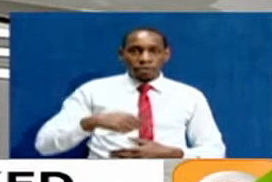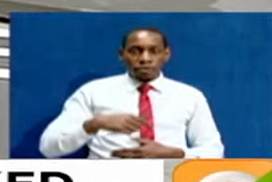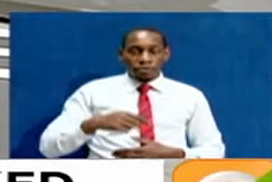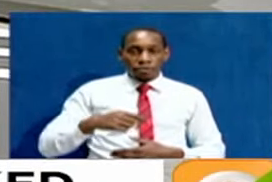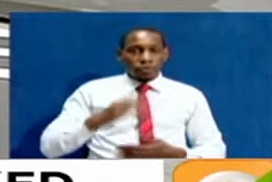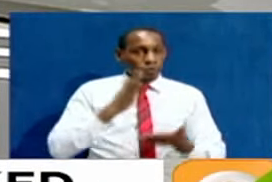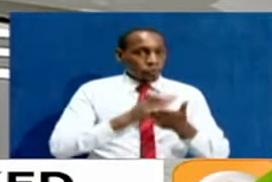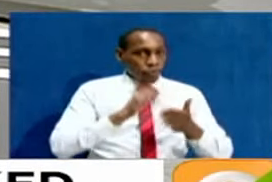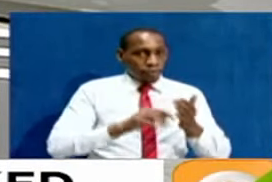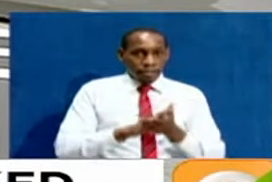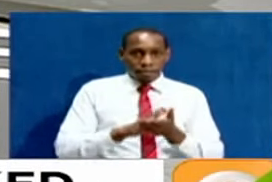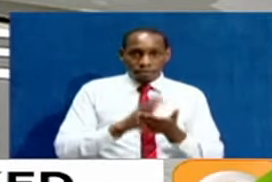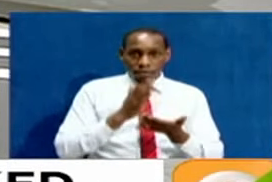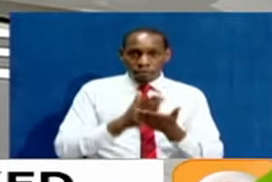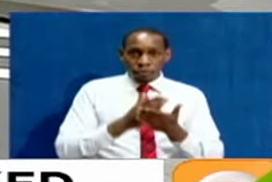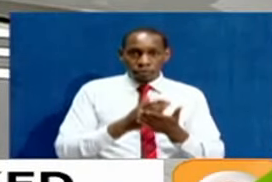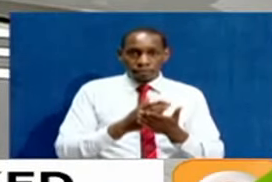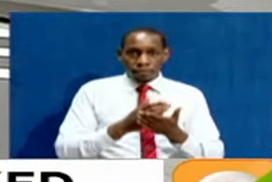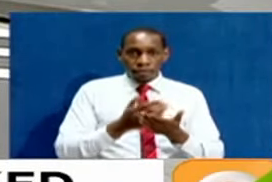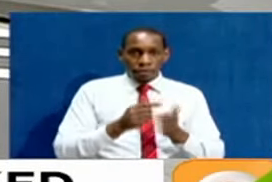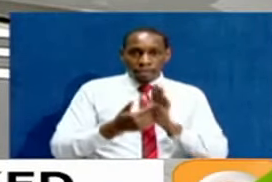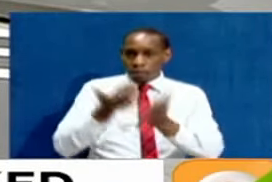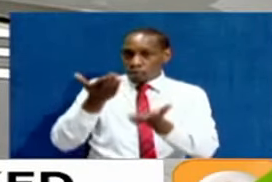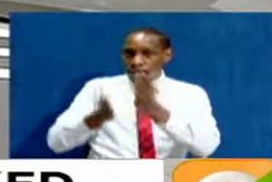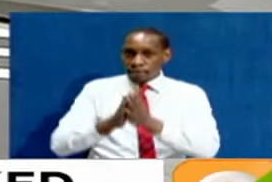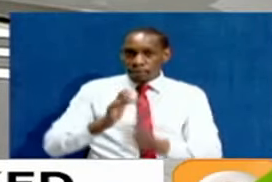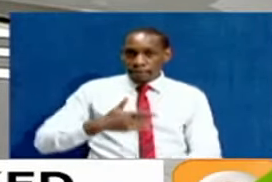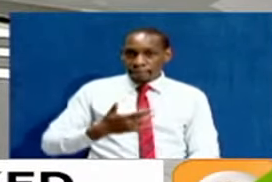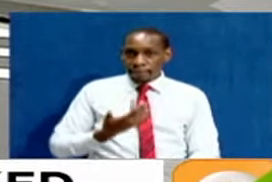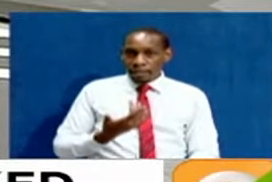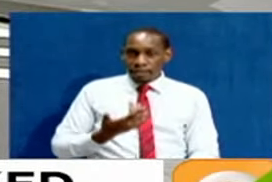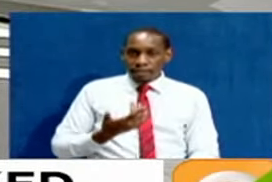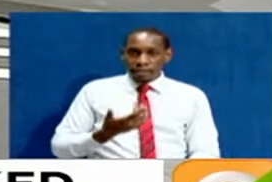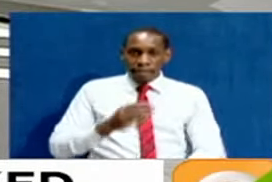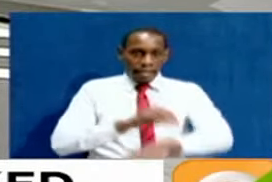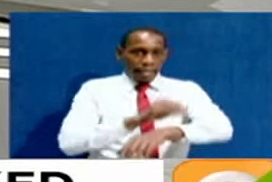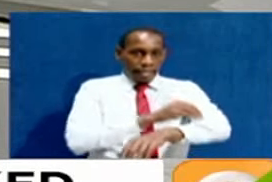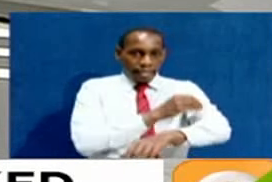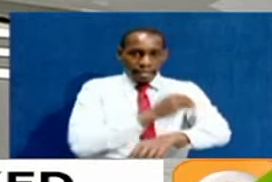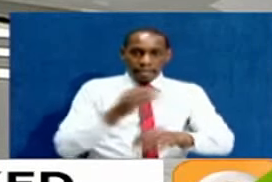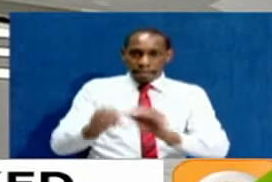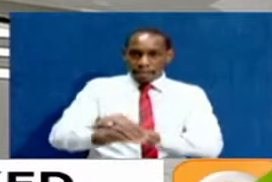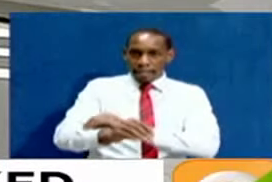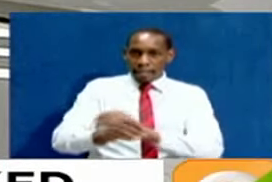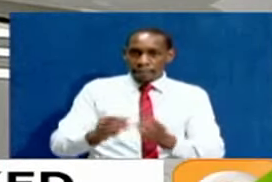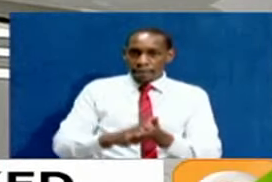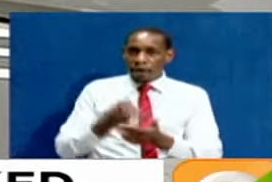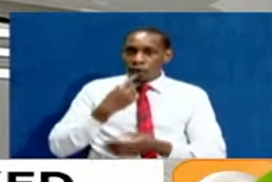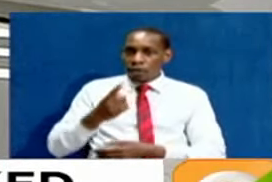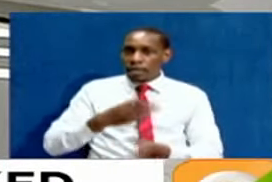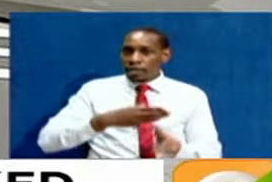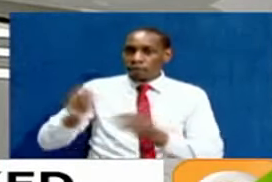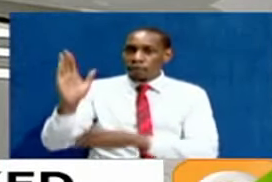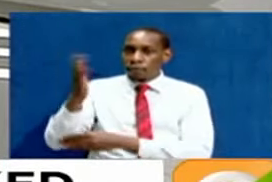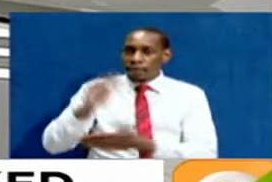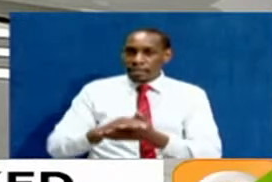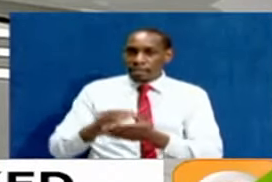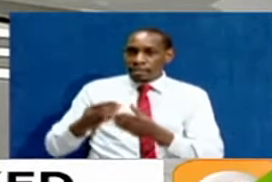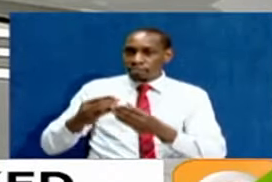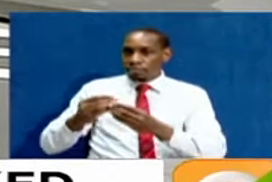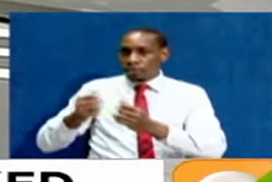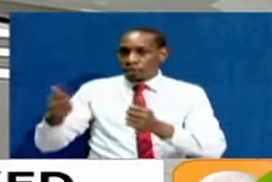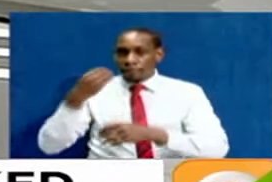fact, now that we're giving all of these analogies, we do feel like the lepers, mm-hmm. Who are sent to the forest to deal with it,